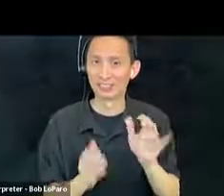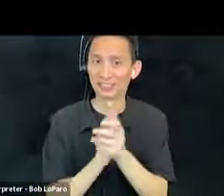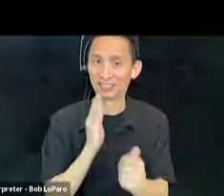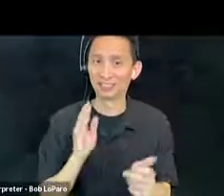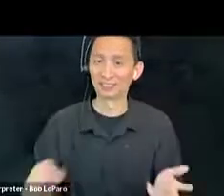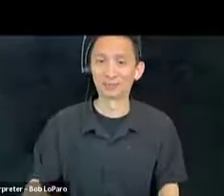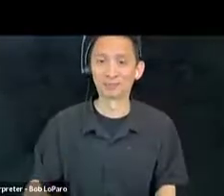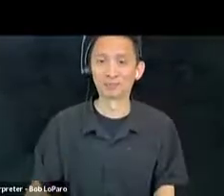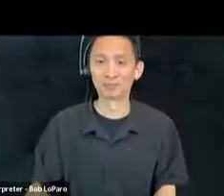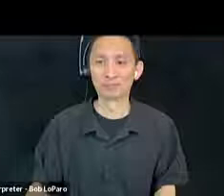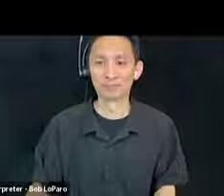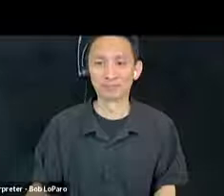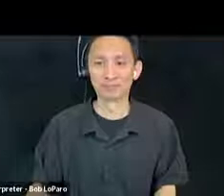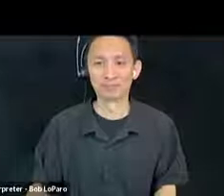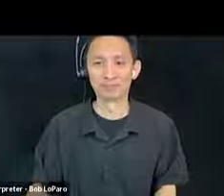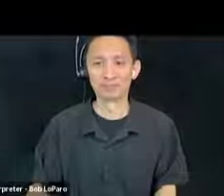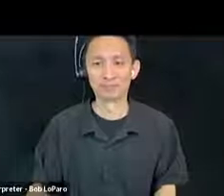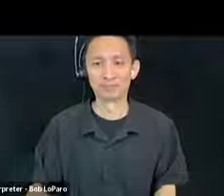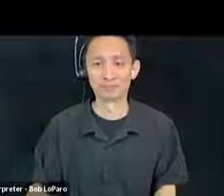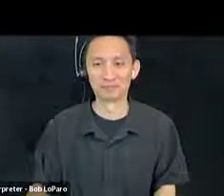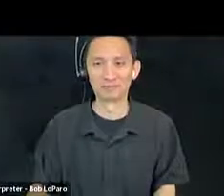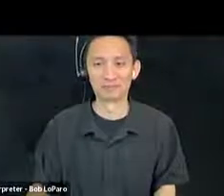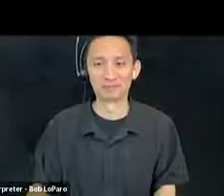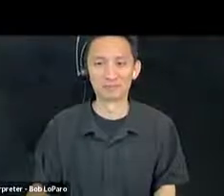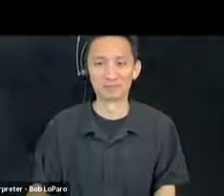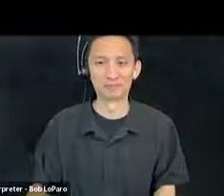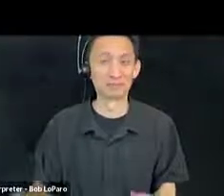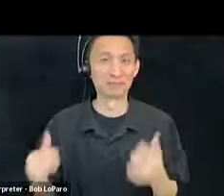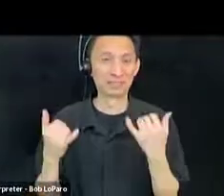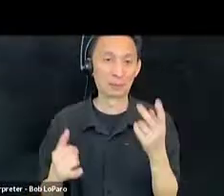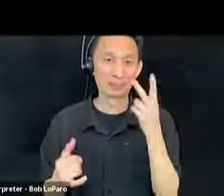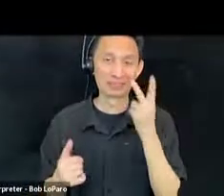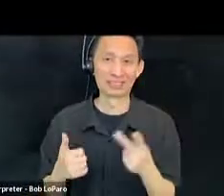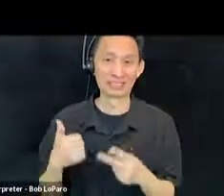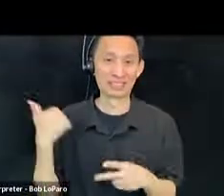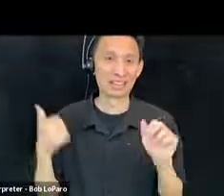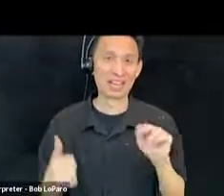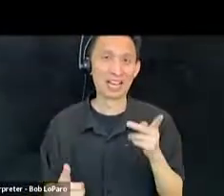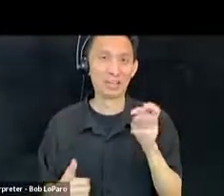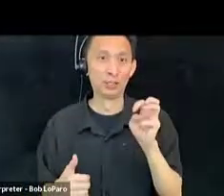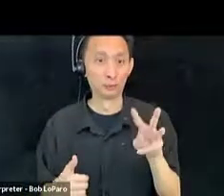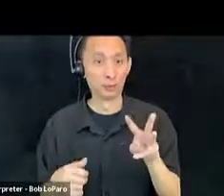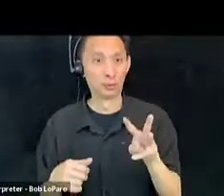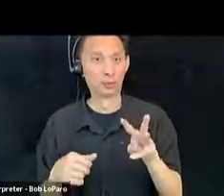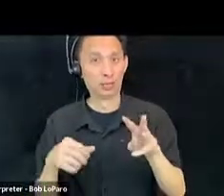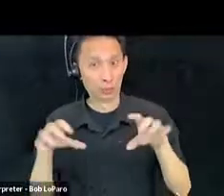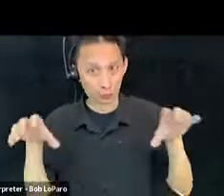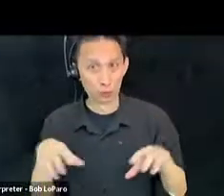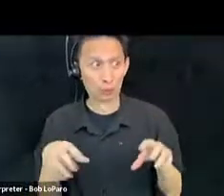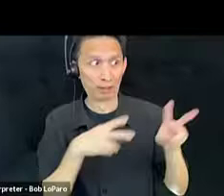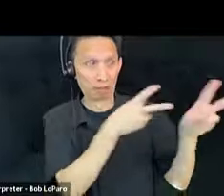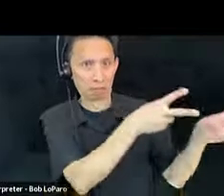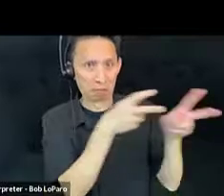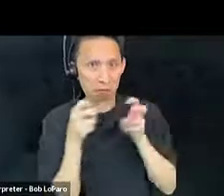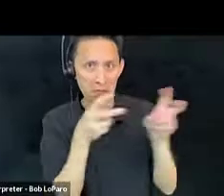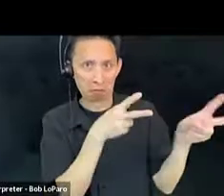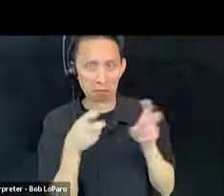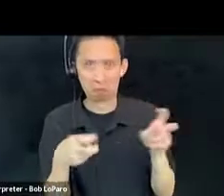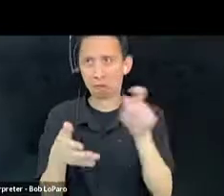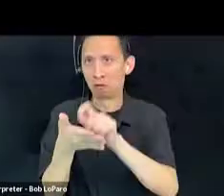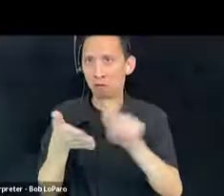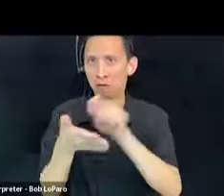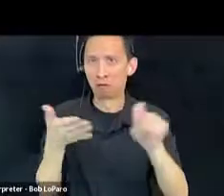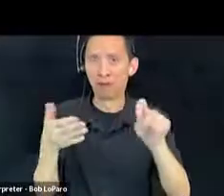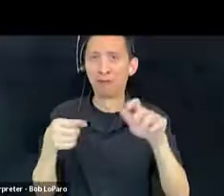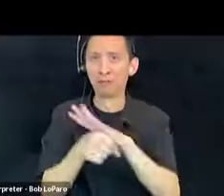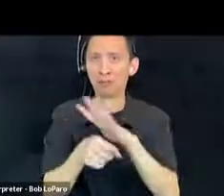And this is Andrew actually doing that. And you'll hear more of his teacher in this, and I'll give you the reason why I wanted to share this example, but this is him